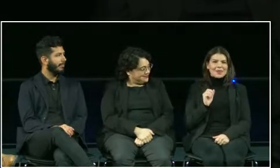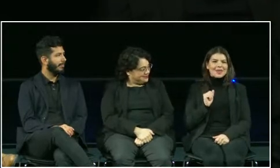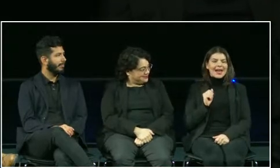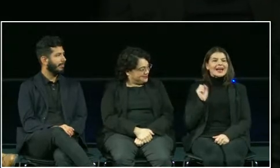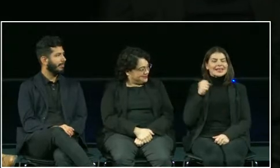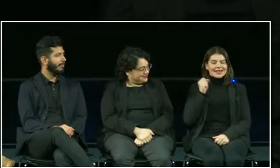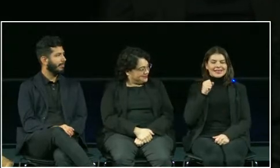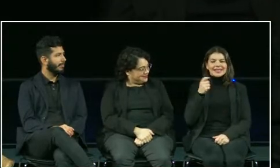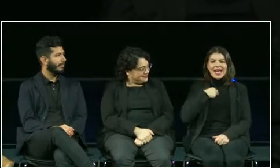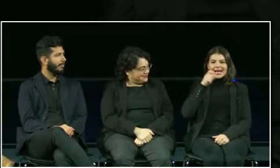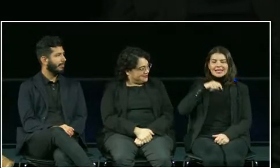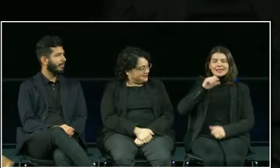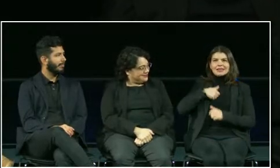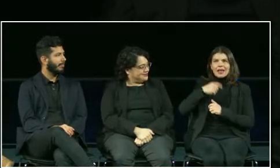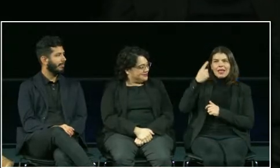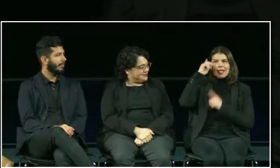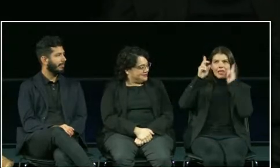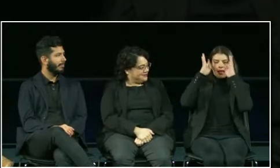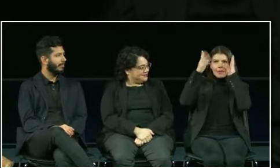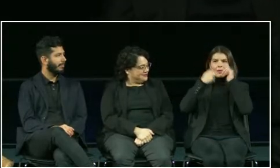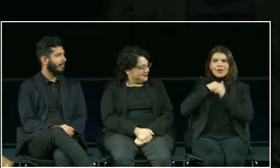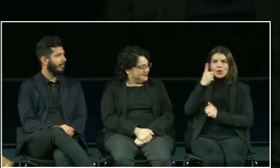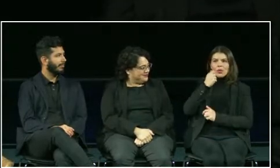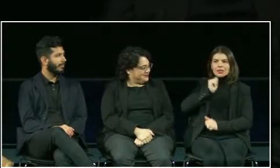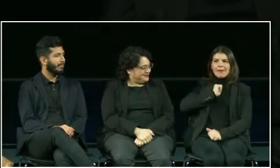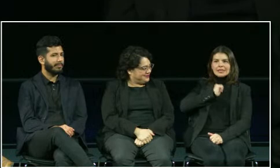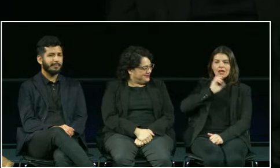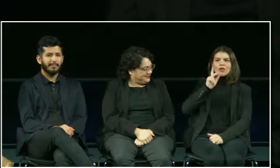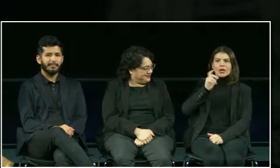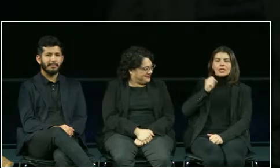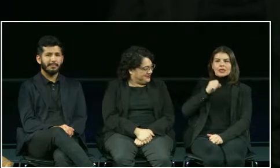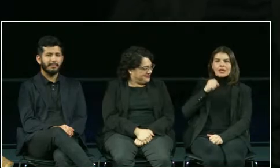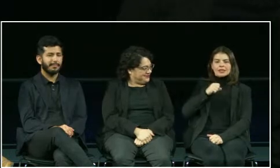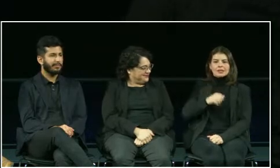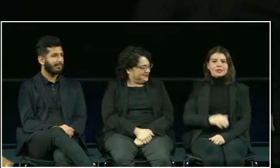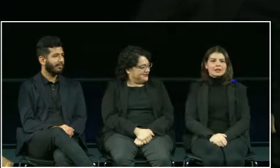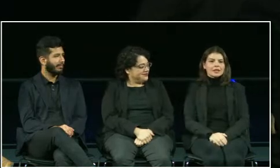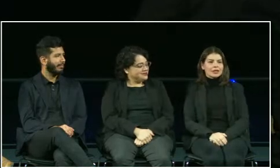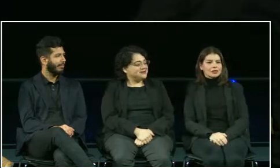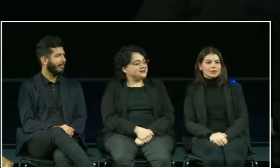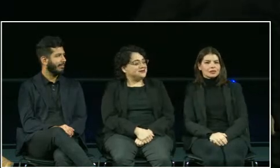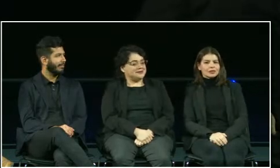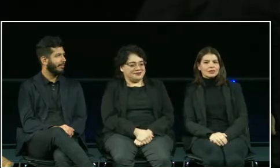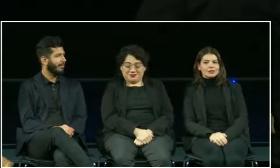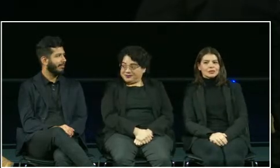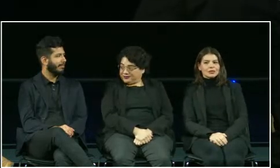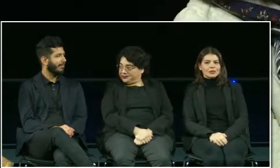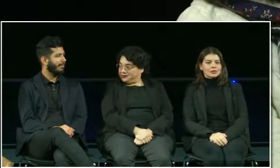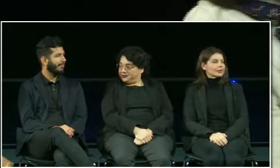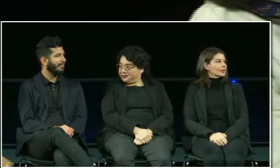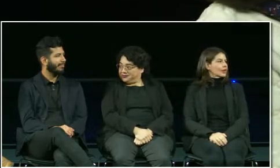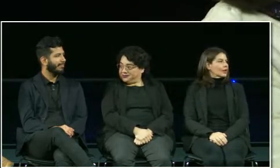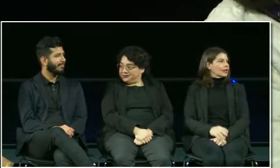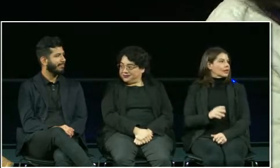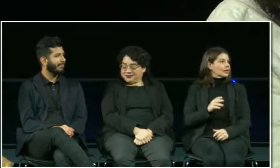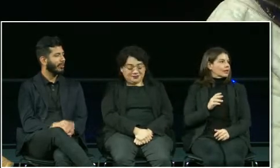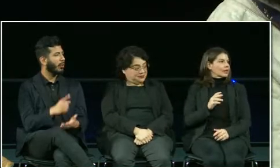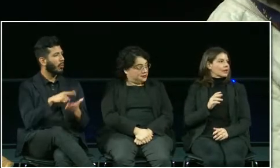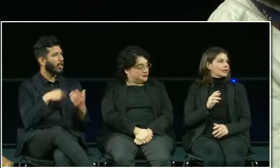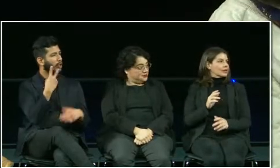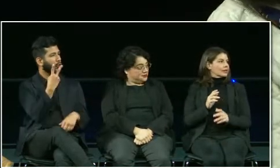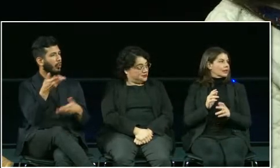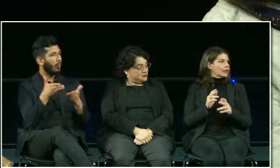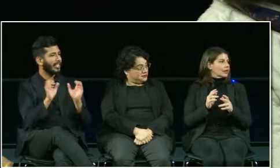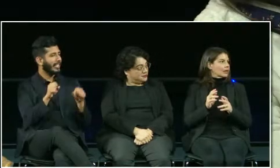I have to make the question. Oh! What? Here's two ways you can answer this.